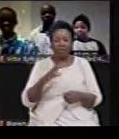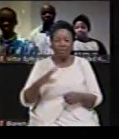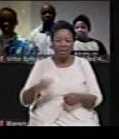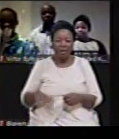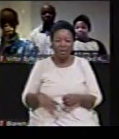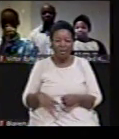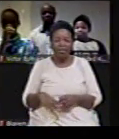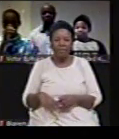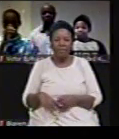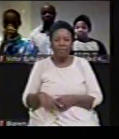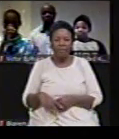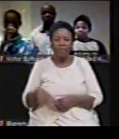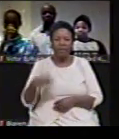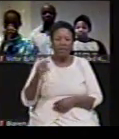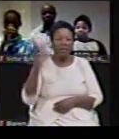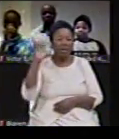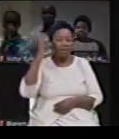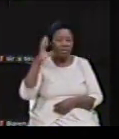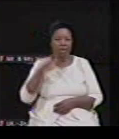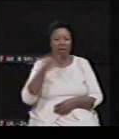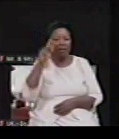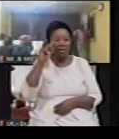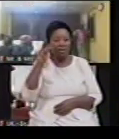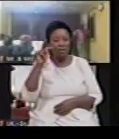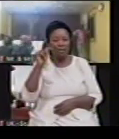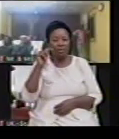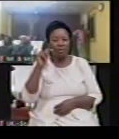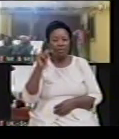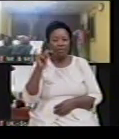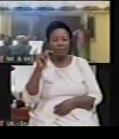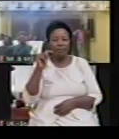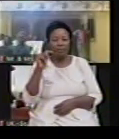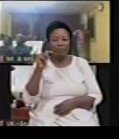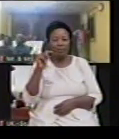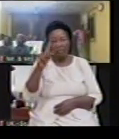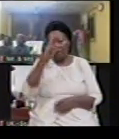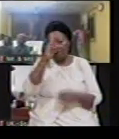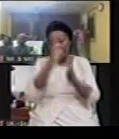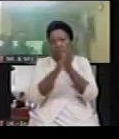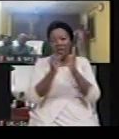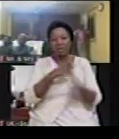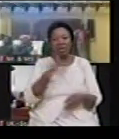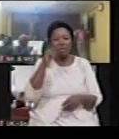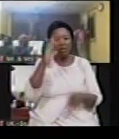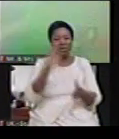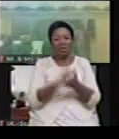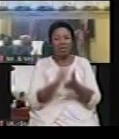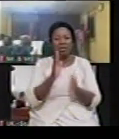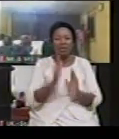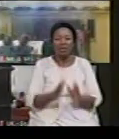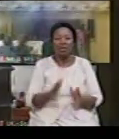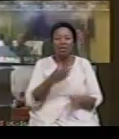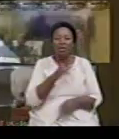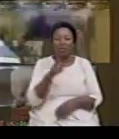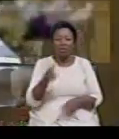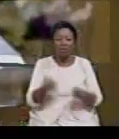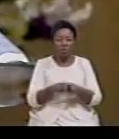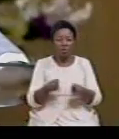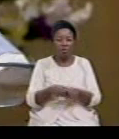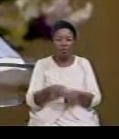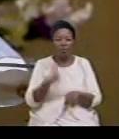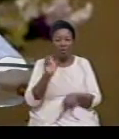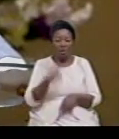The radio and television's audience, you also can see